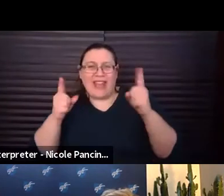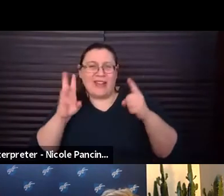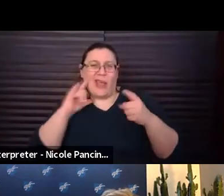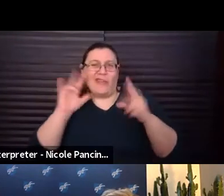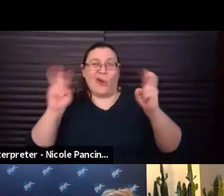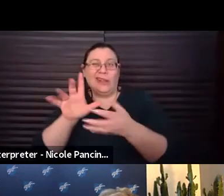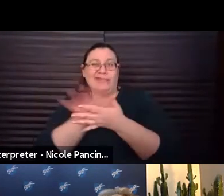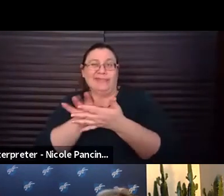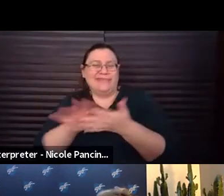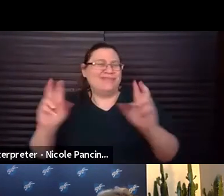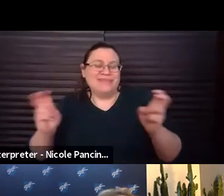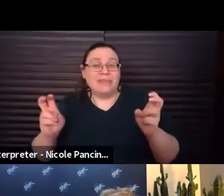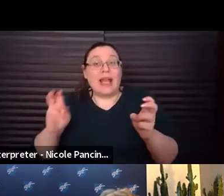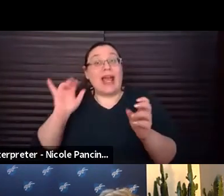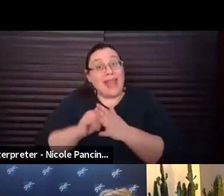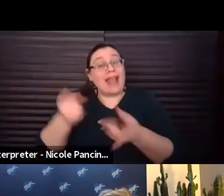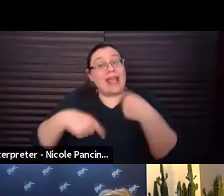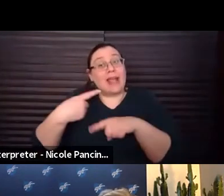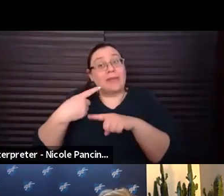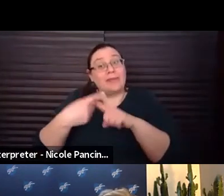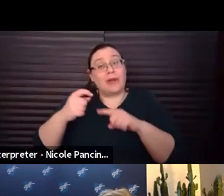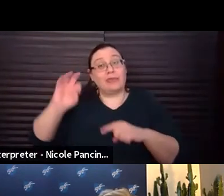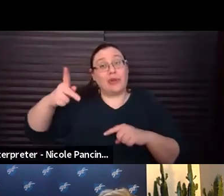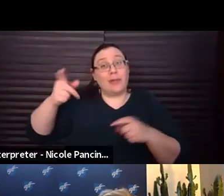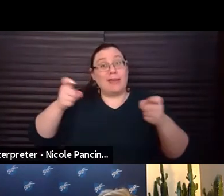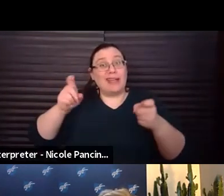effort was a Trump administration priority.